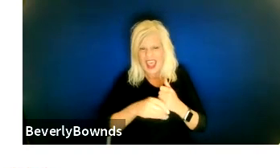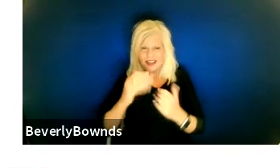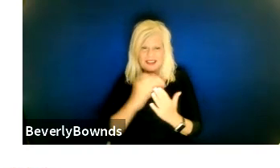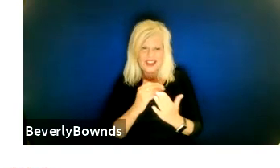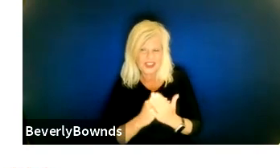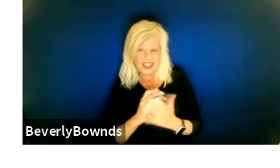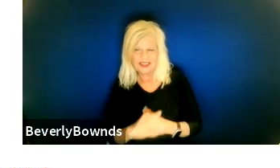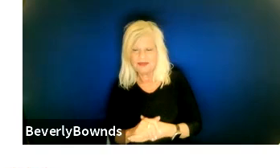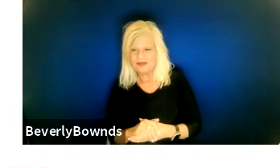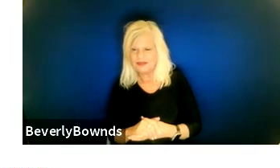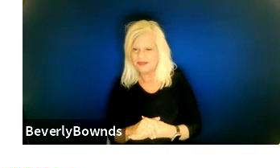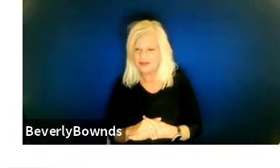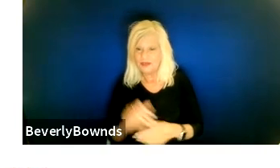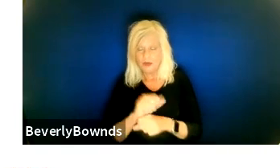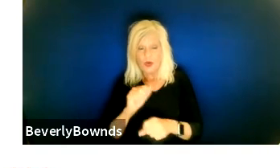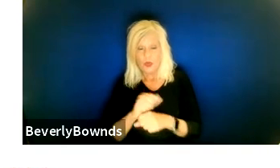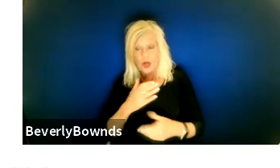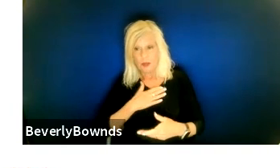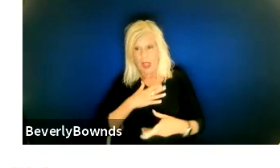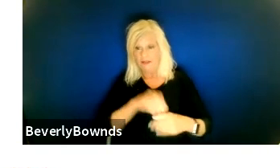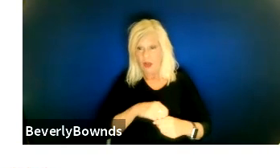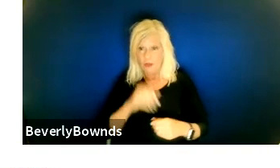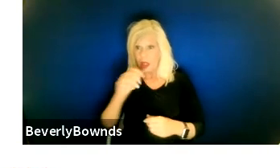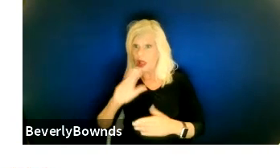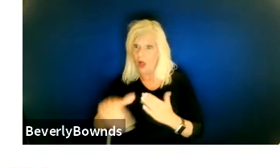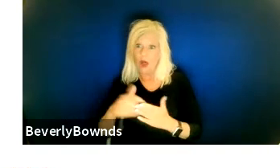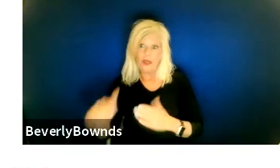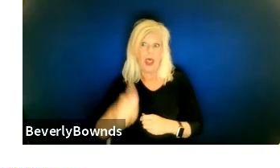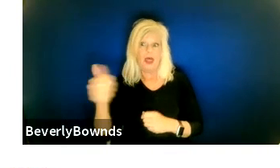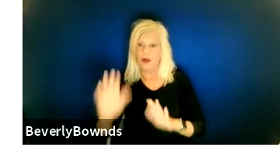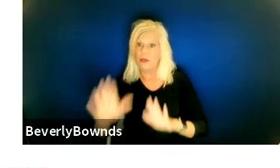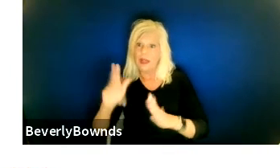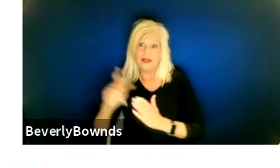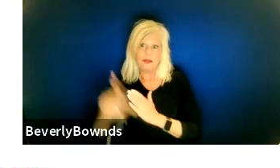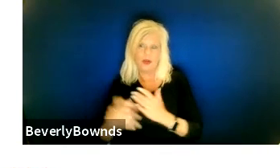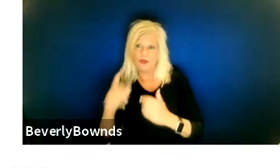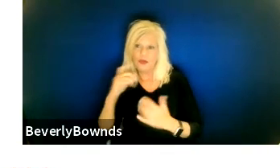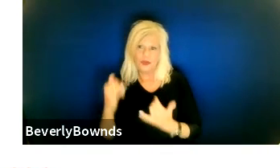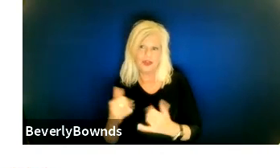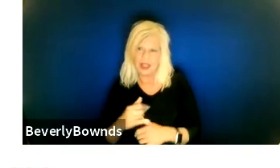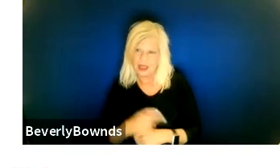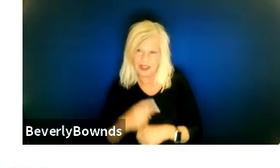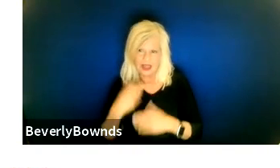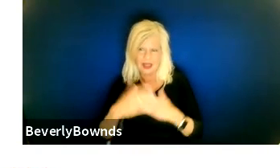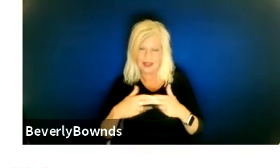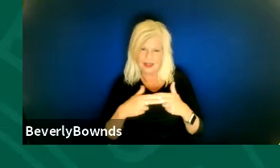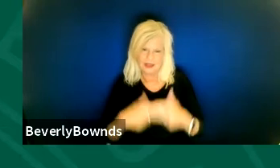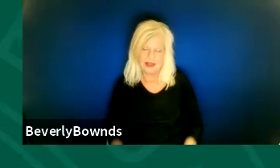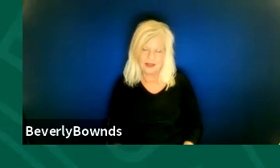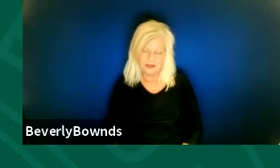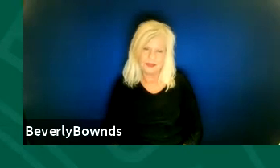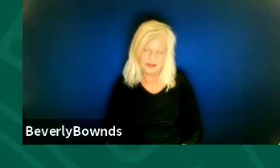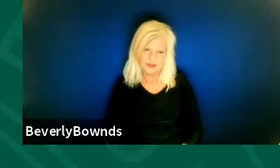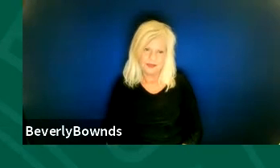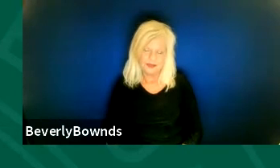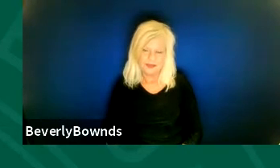this is just the work I've been a part of, not all the other amazing projects that you've heard today. But next slide, please.